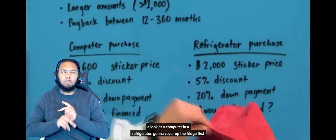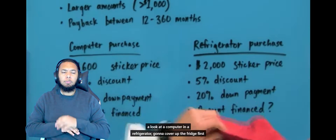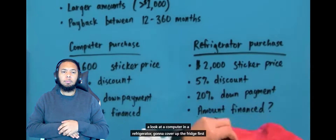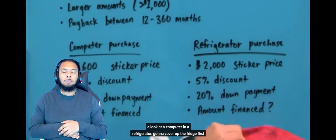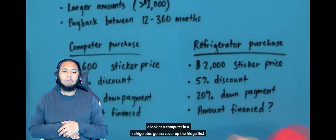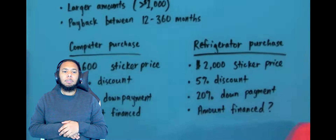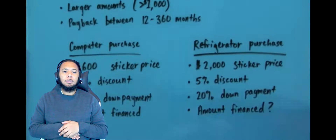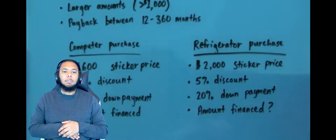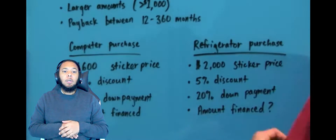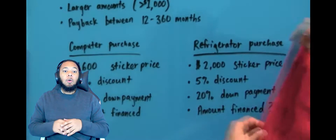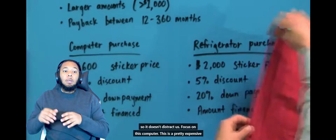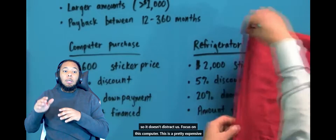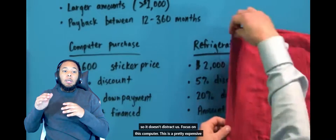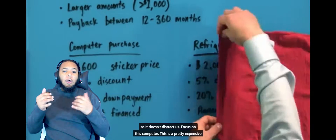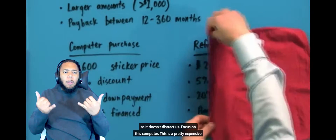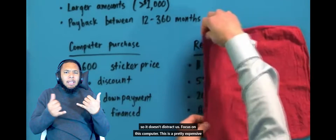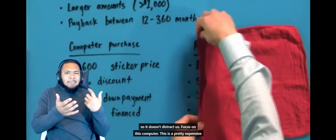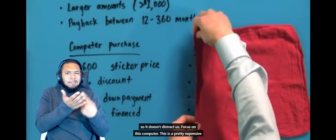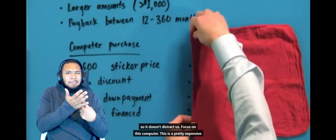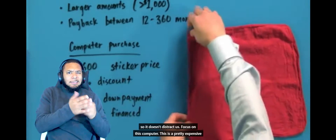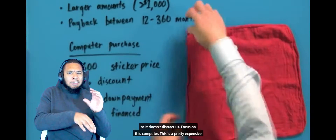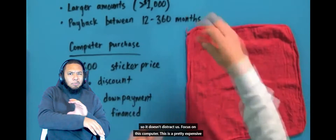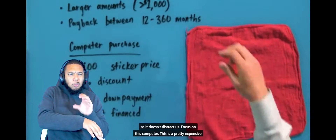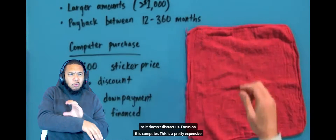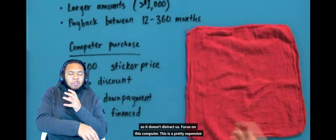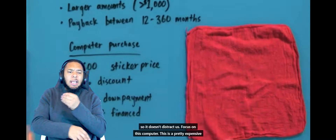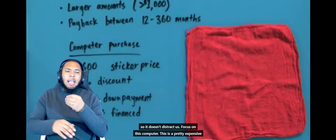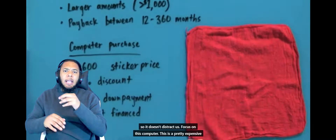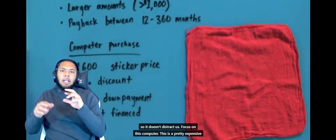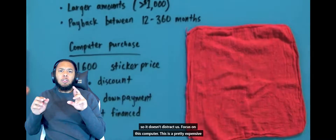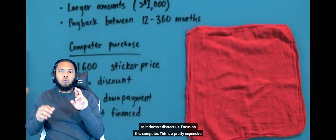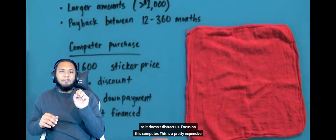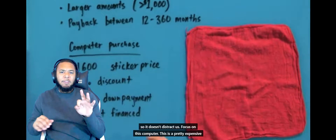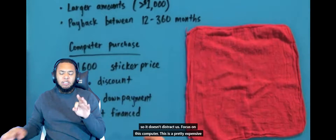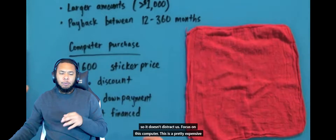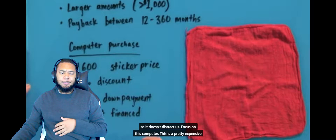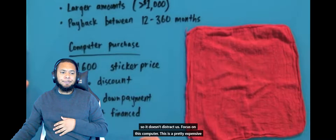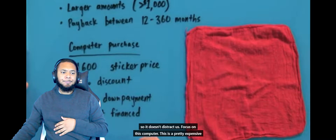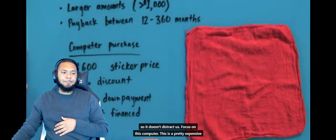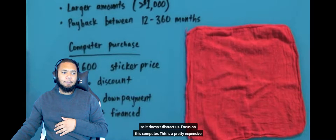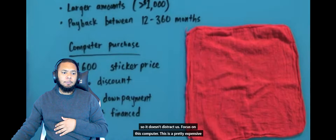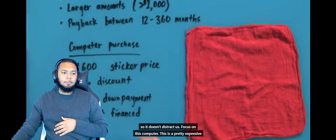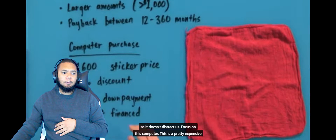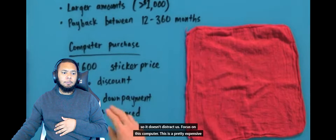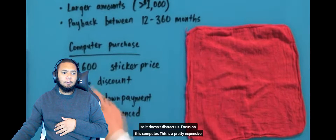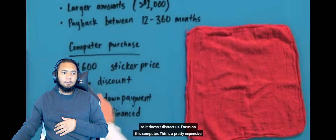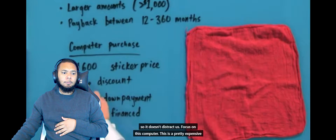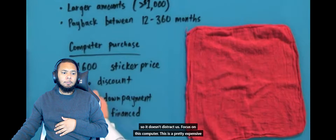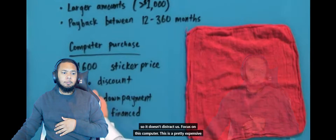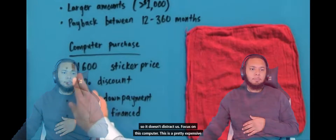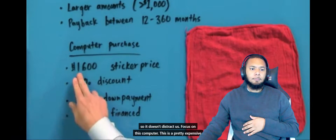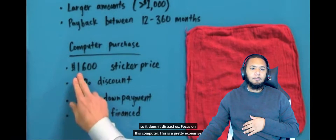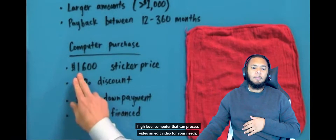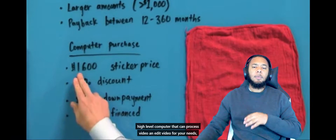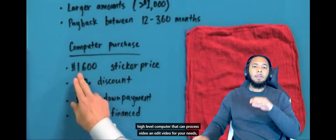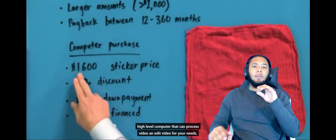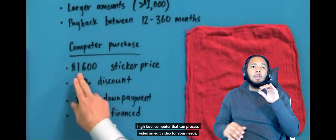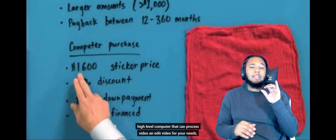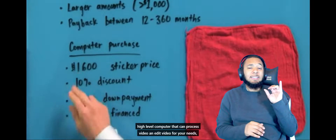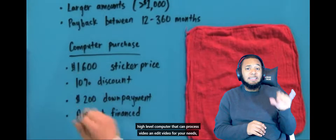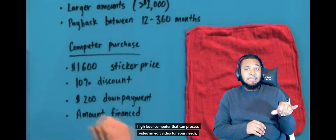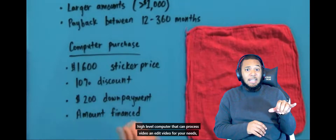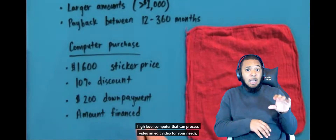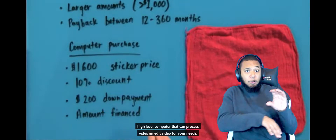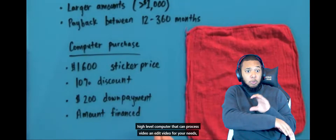the fridge first so it doesn't distract us. Focus on this computer. This is a pretty expensive